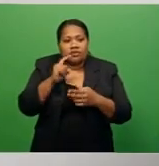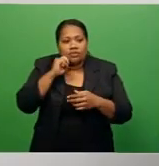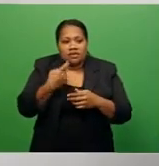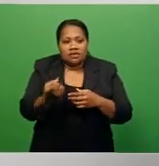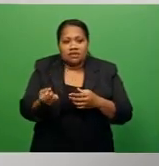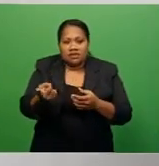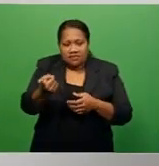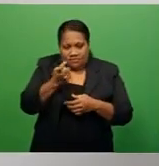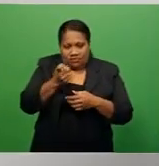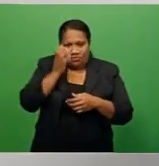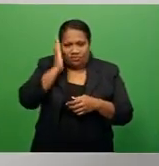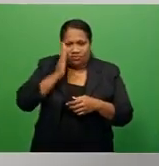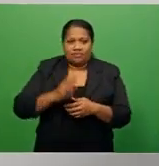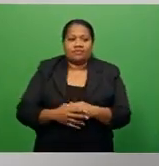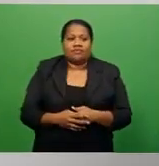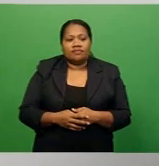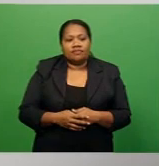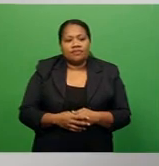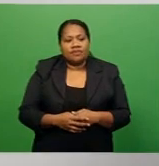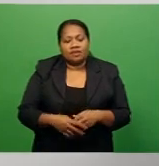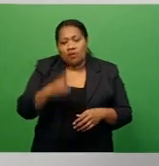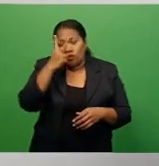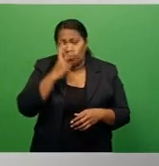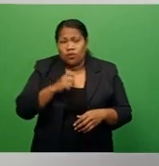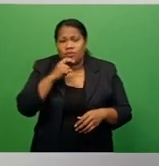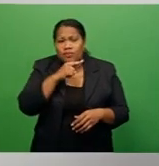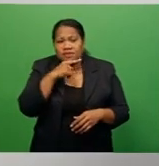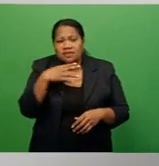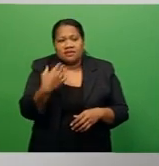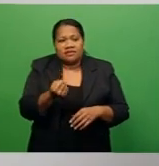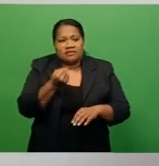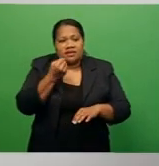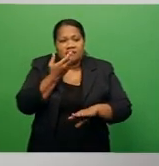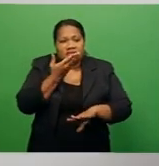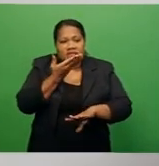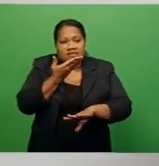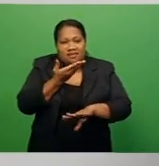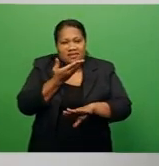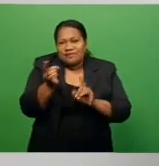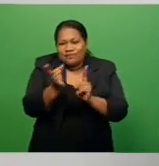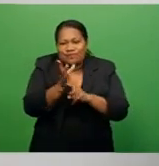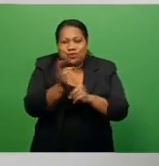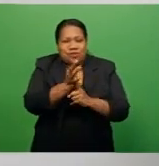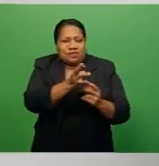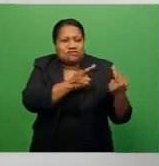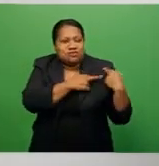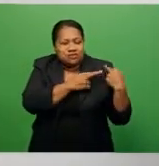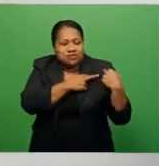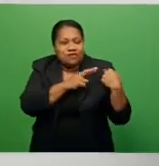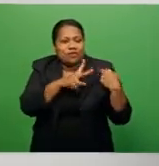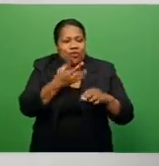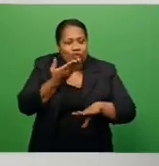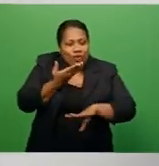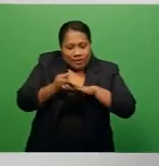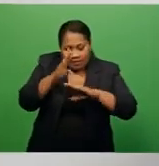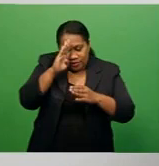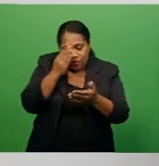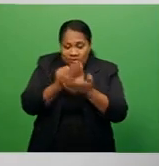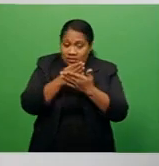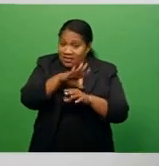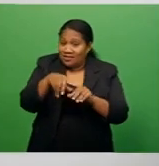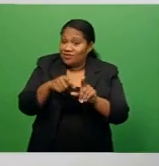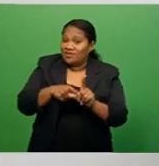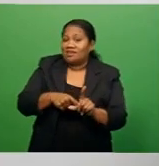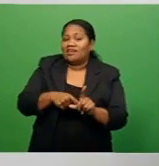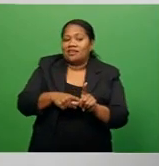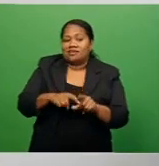important role in new intakes every year. So what we'll do now, streamline